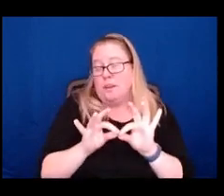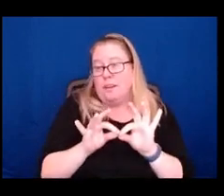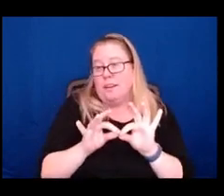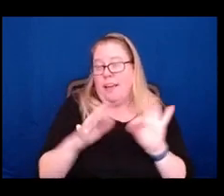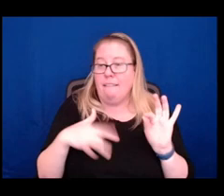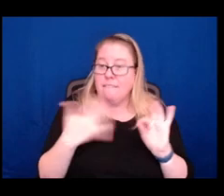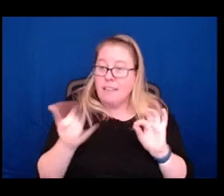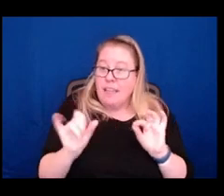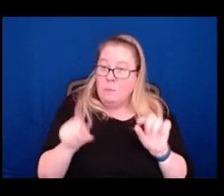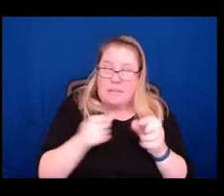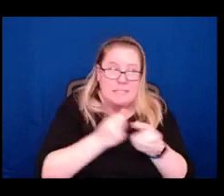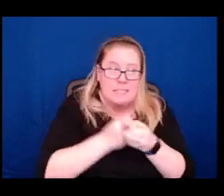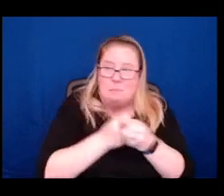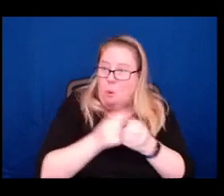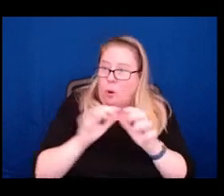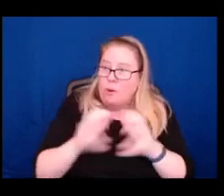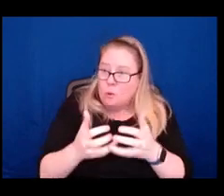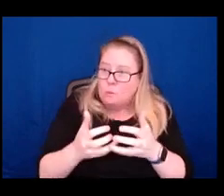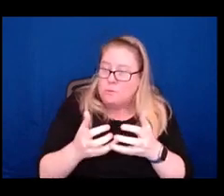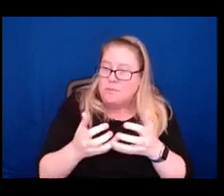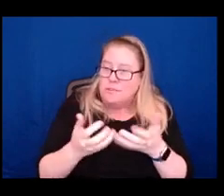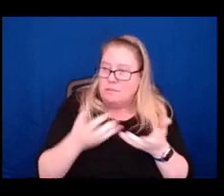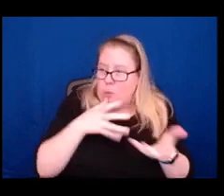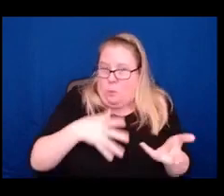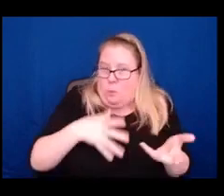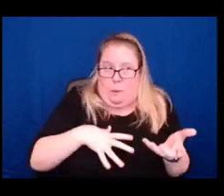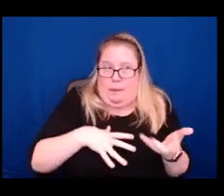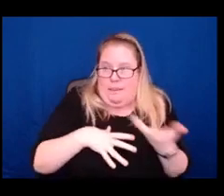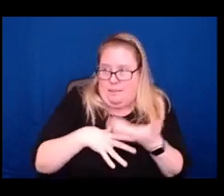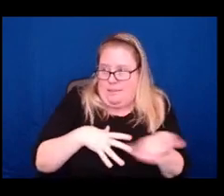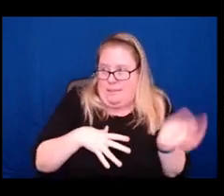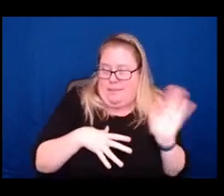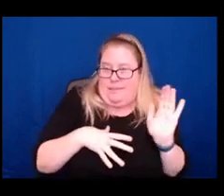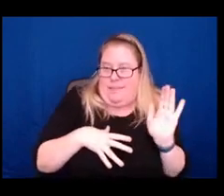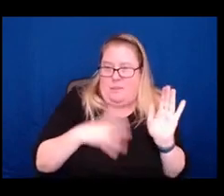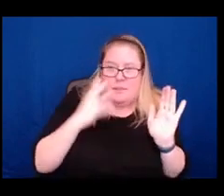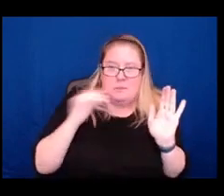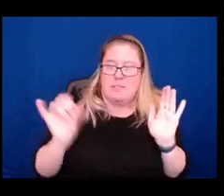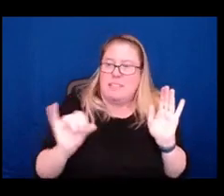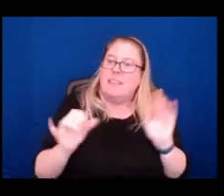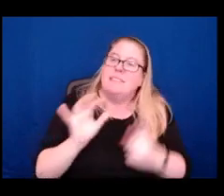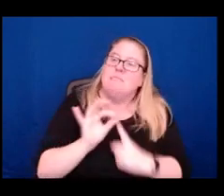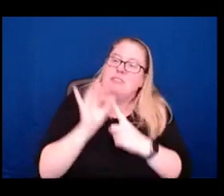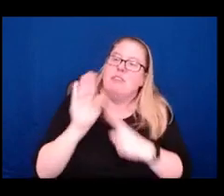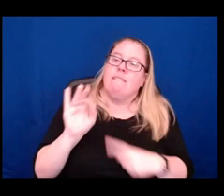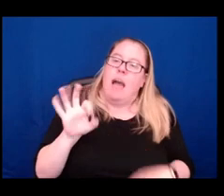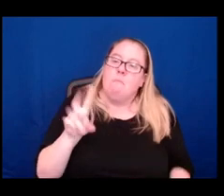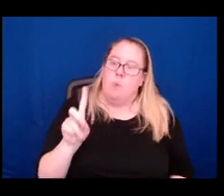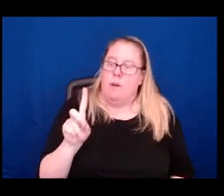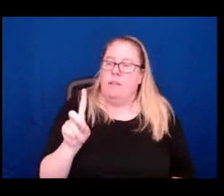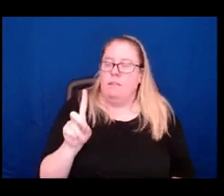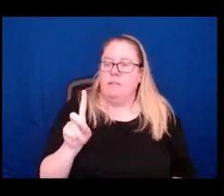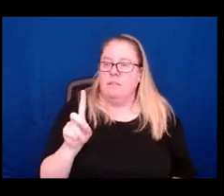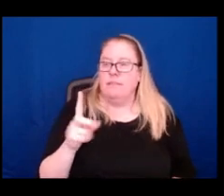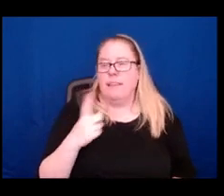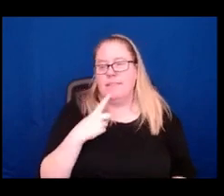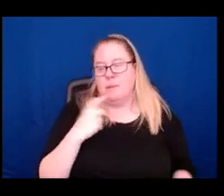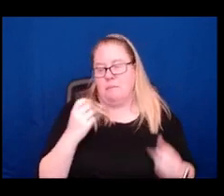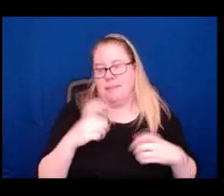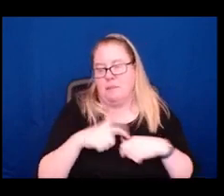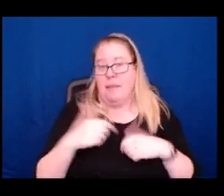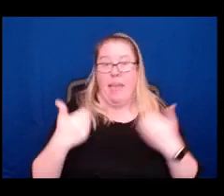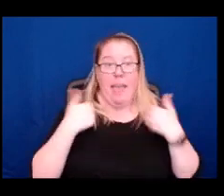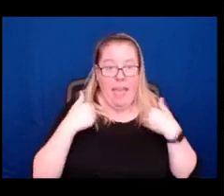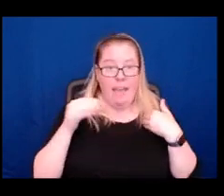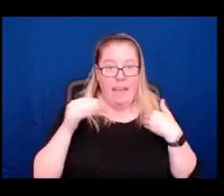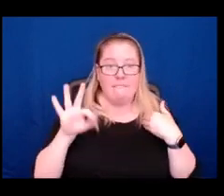know, I almost feel like we need support groups for, absolutely. You know, women who deal with these, especially from fibroids. You know, I often say